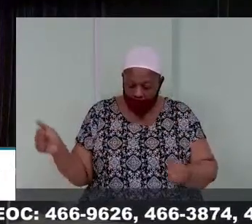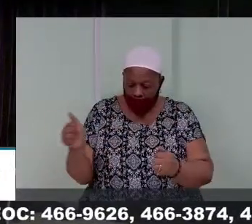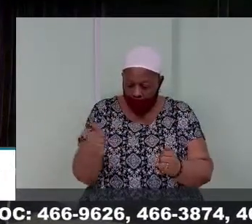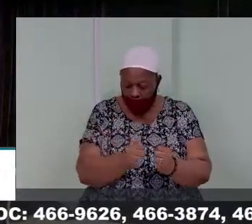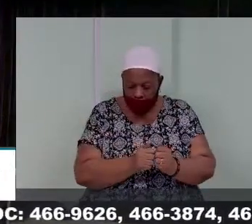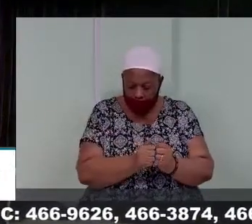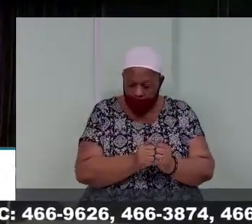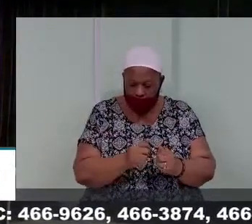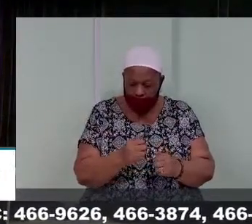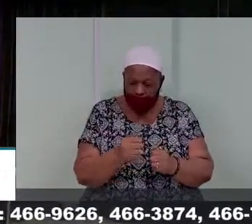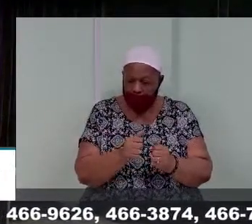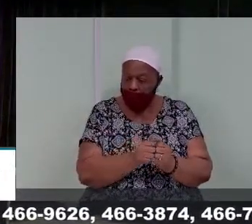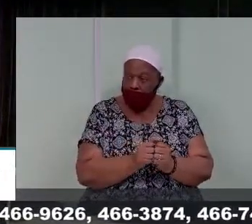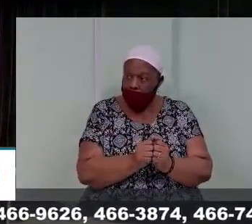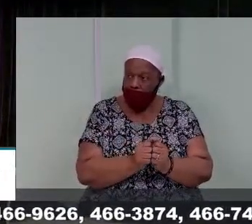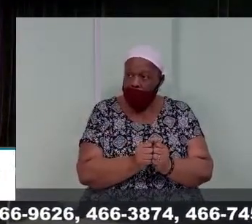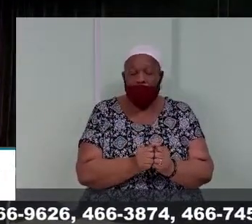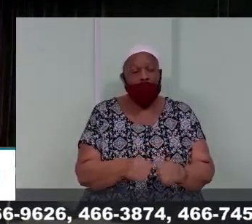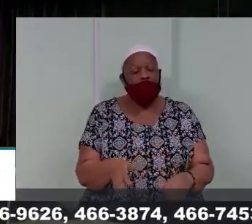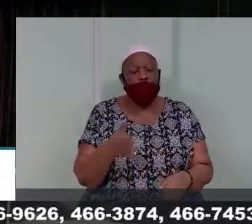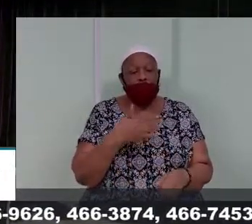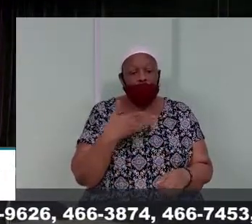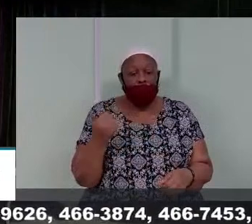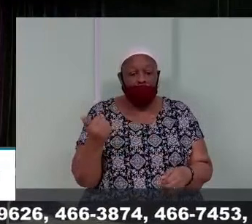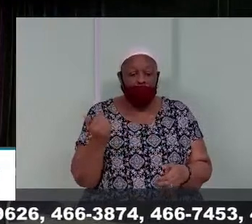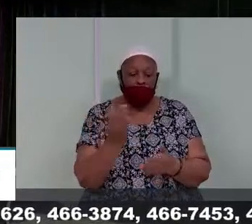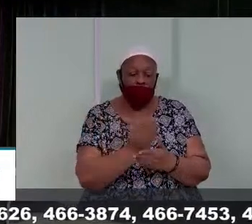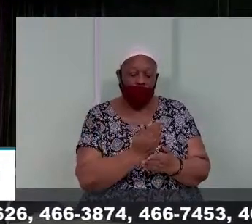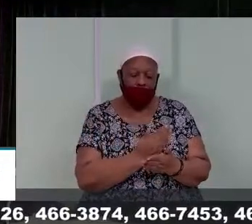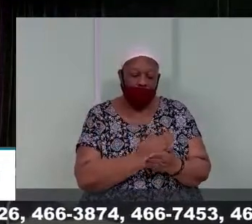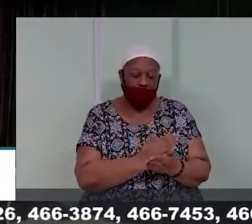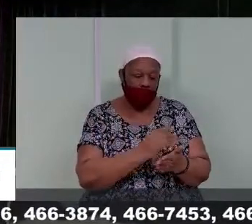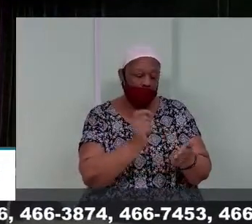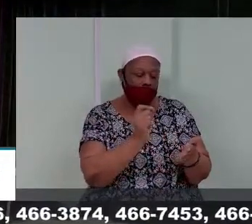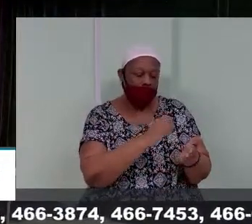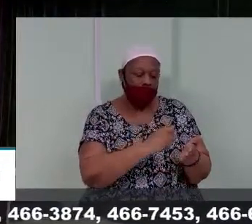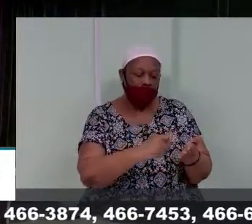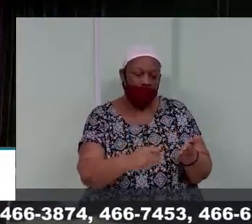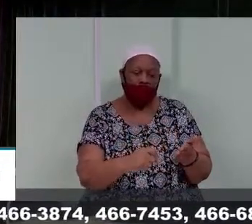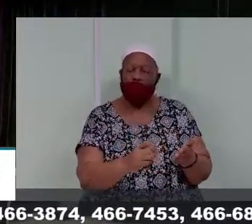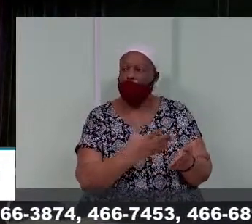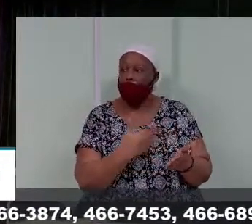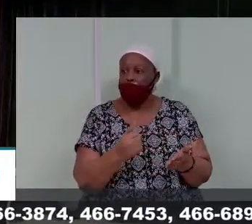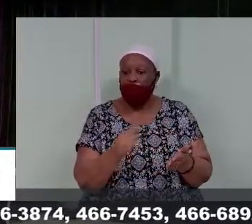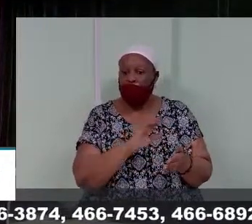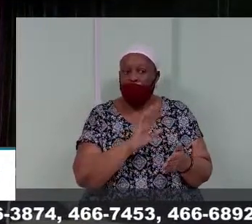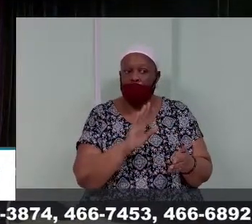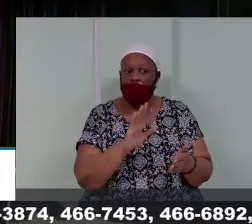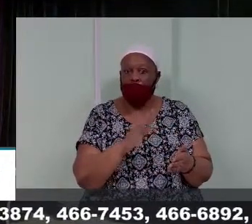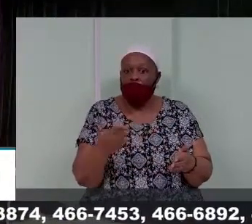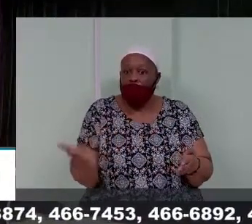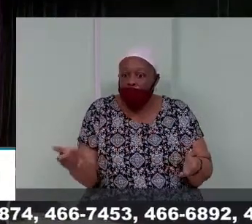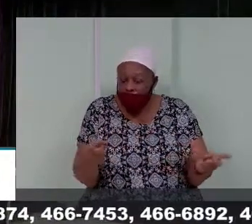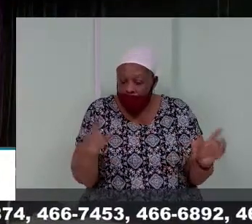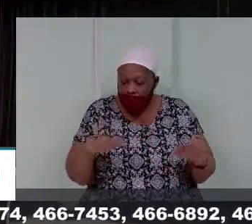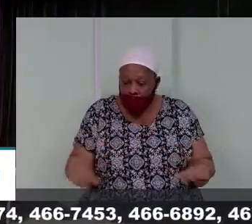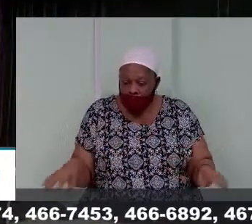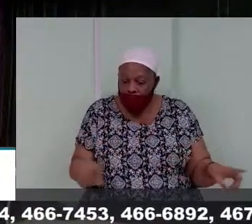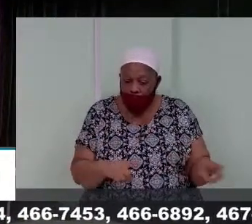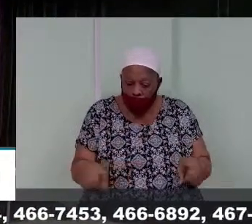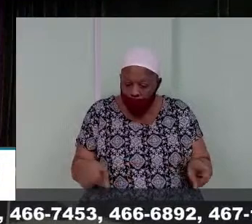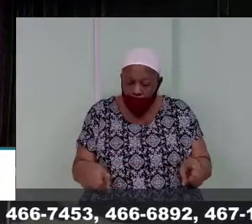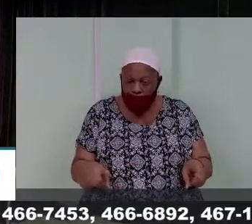safety practices, records of work and children's development progress, supporting policies